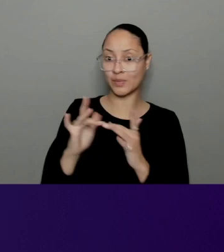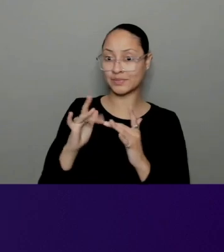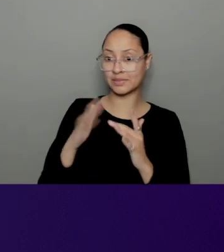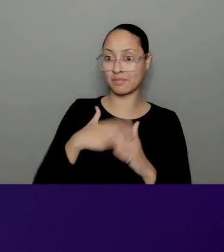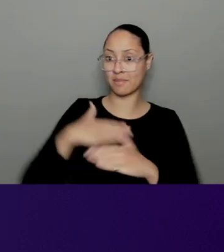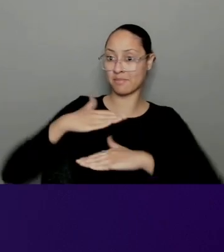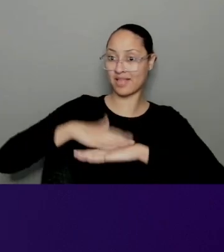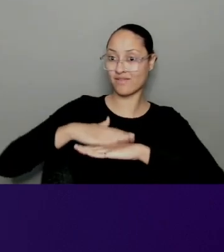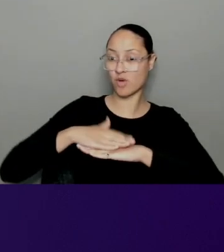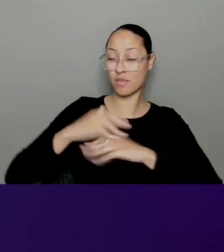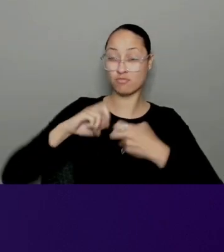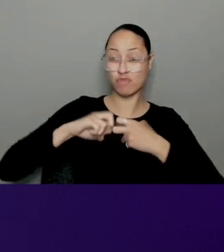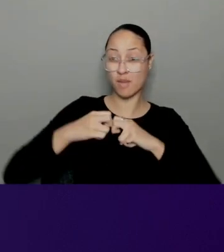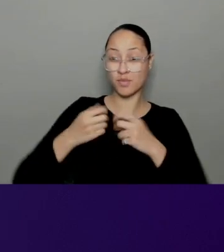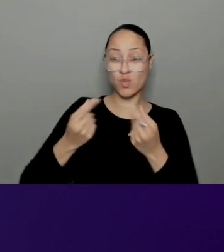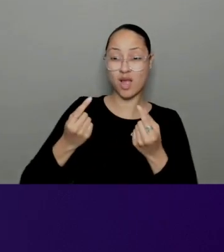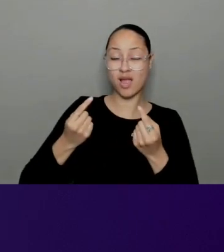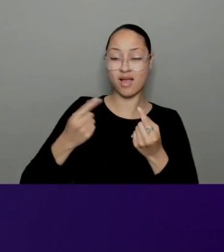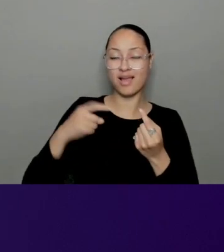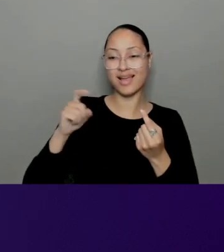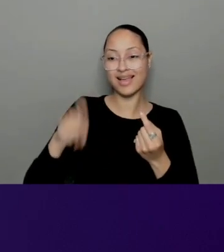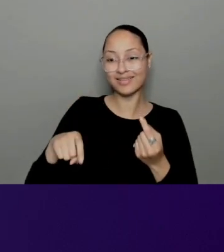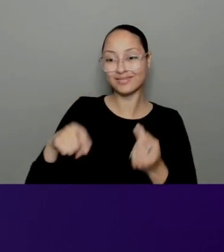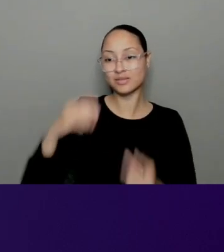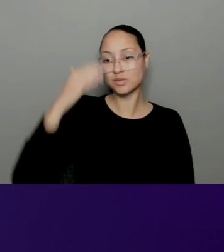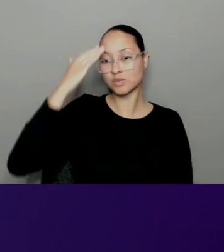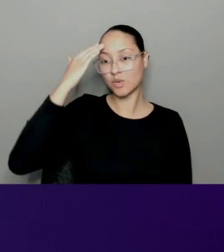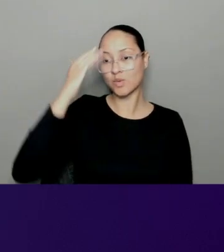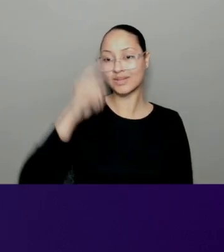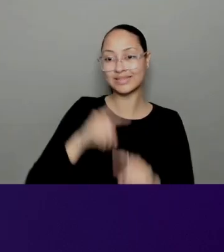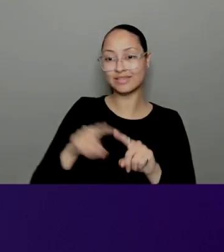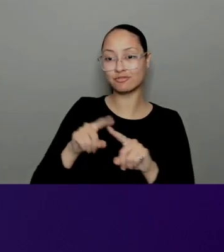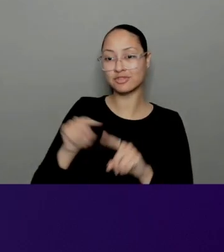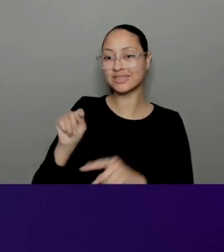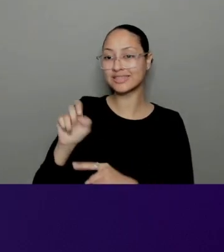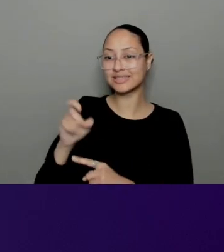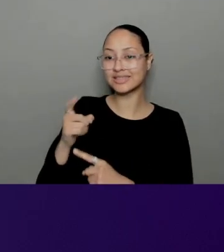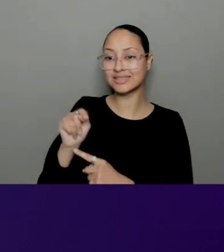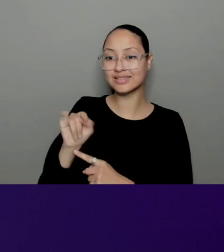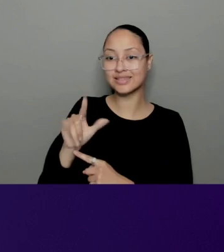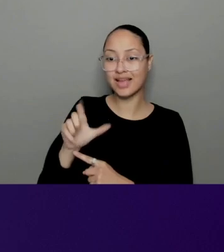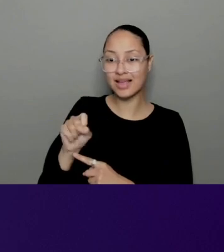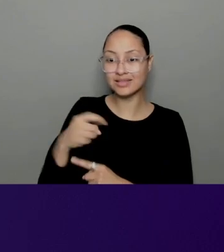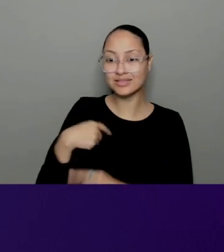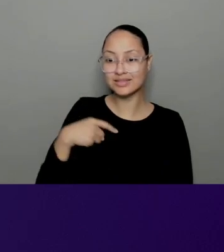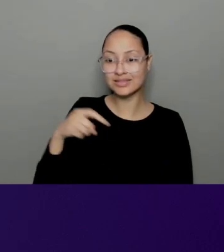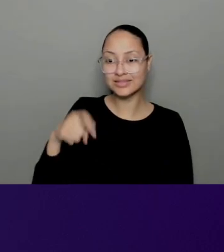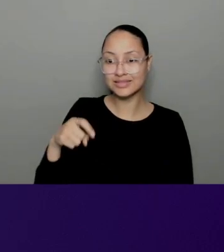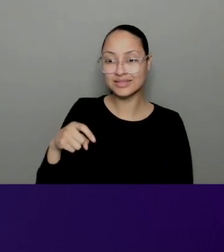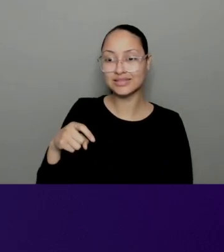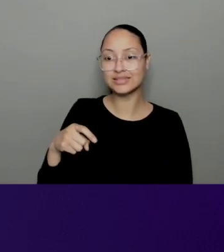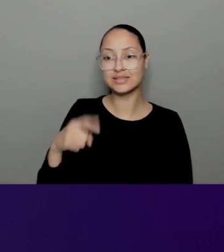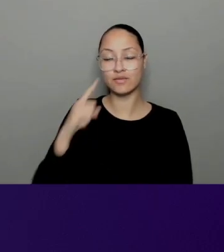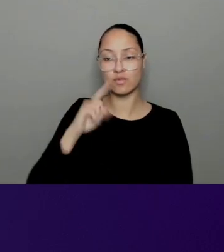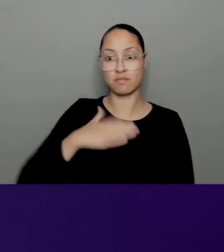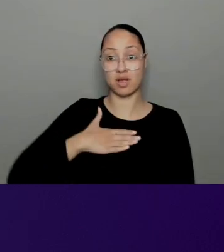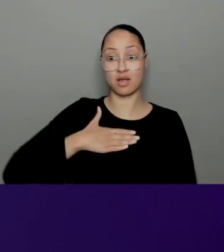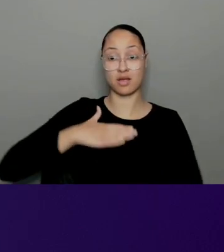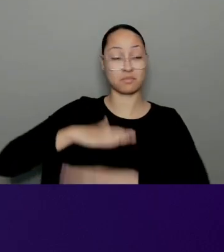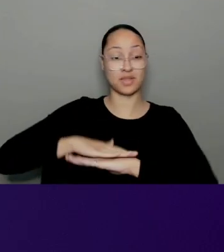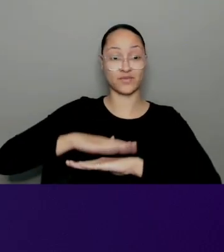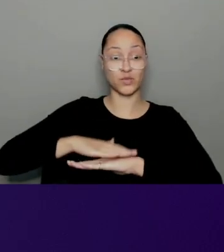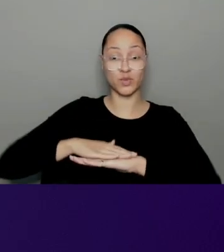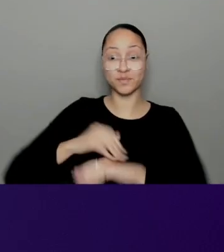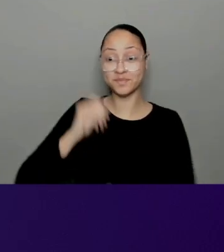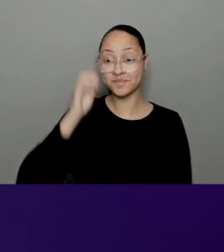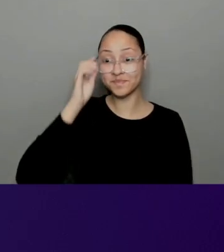need to know different tech stacks that are involved, be it on any platform, right?